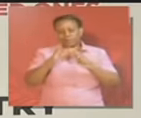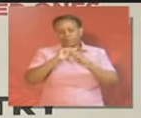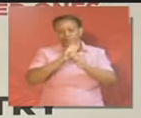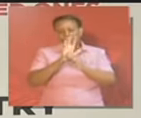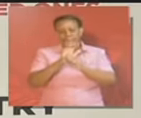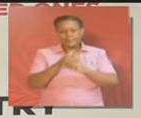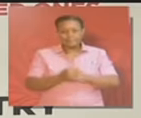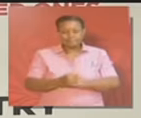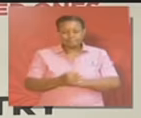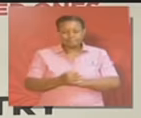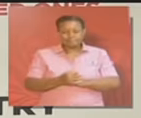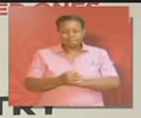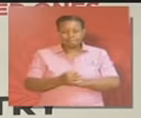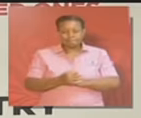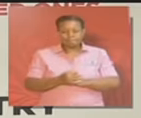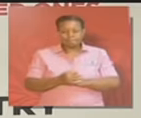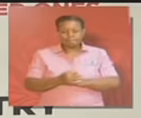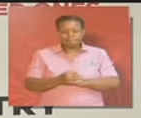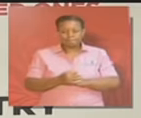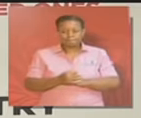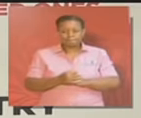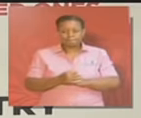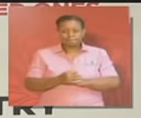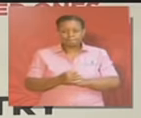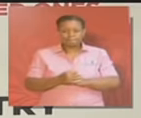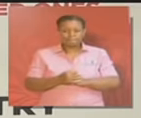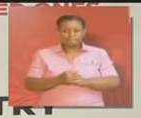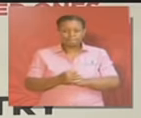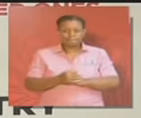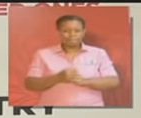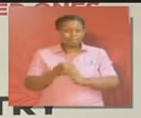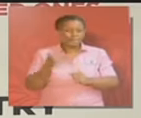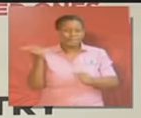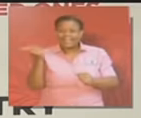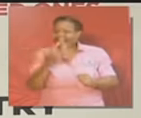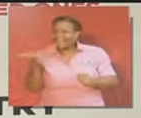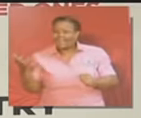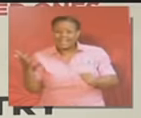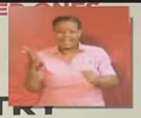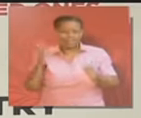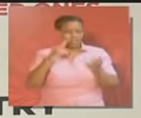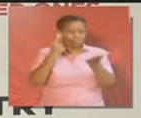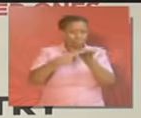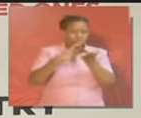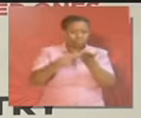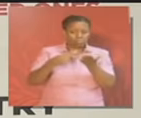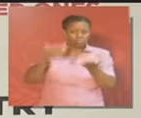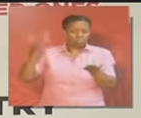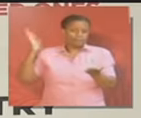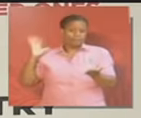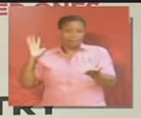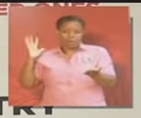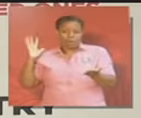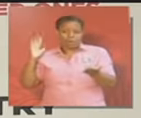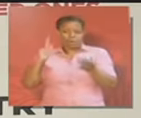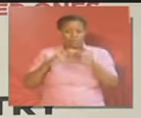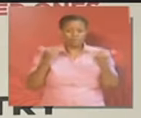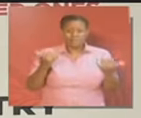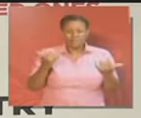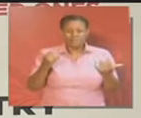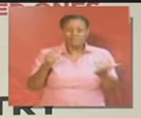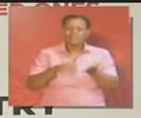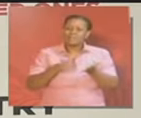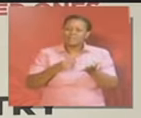is those any of those symptoms that we have spoken about in the press conferences prior, whether it is loss of taste and smell, sore throat,